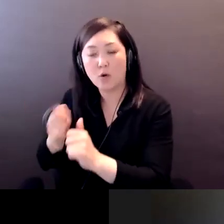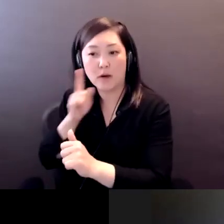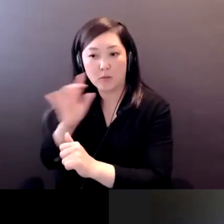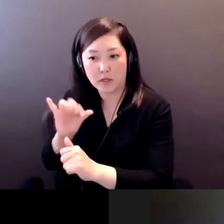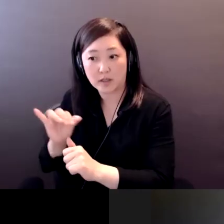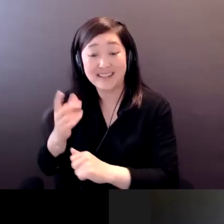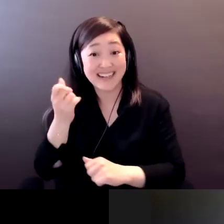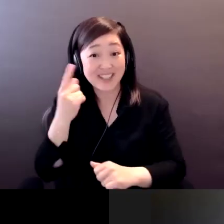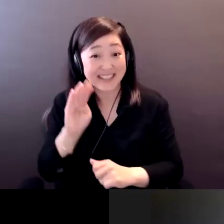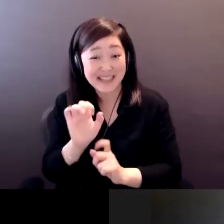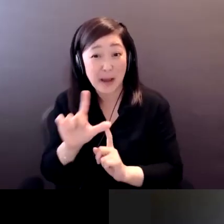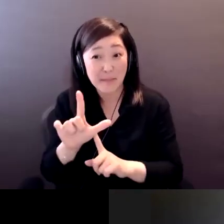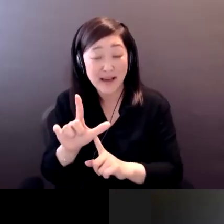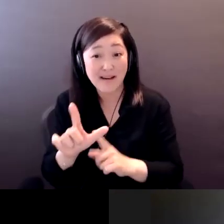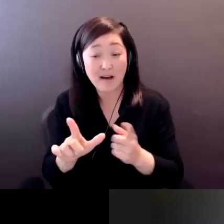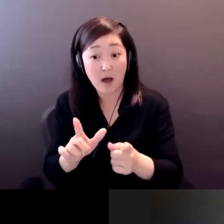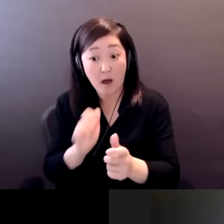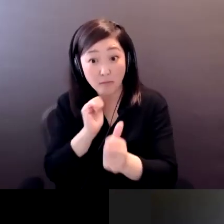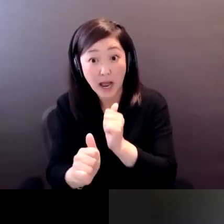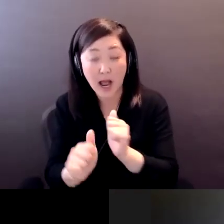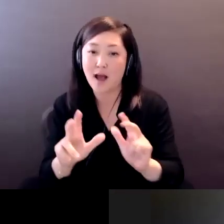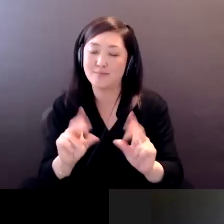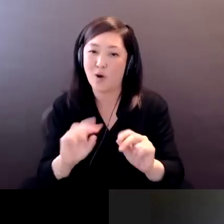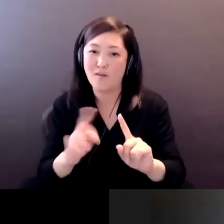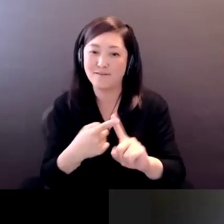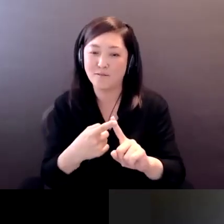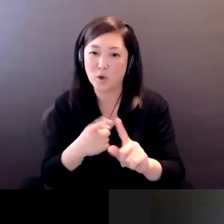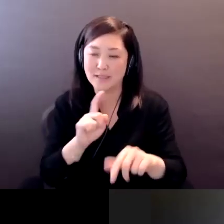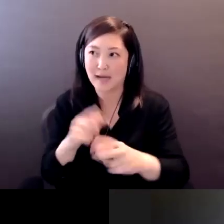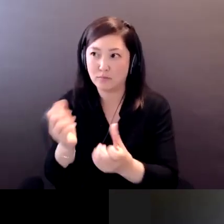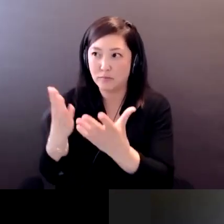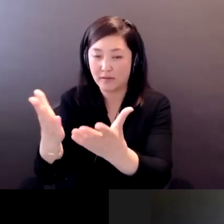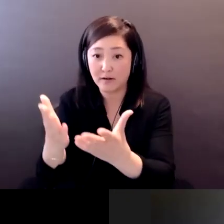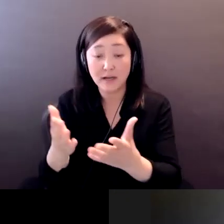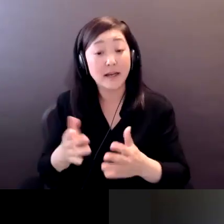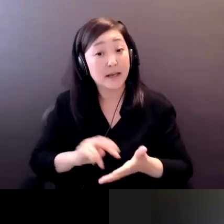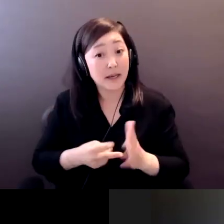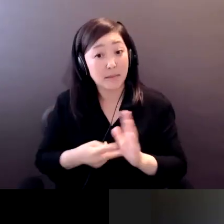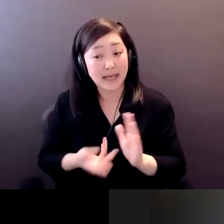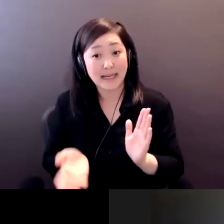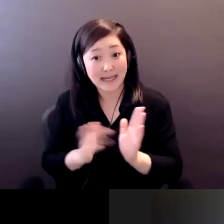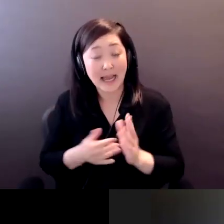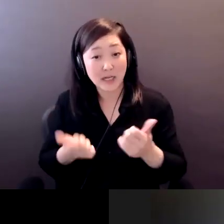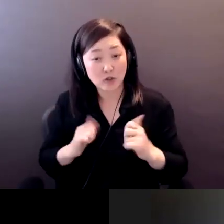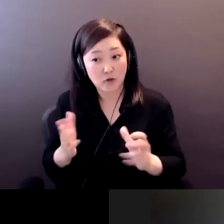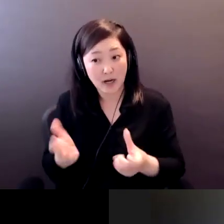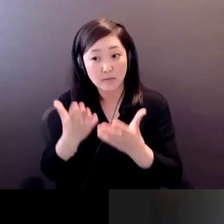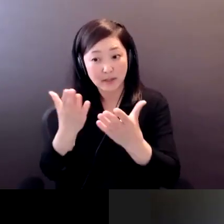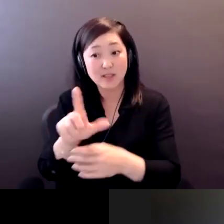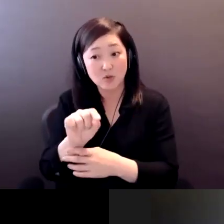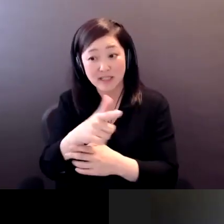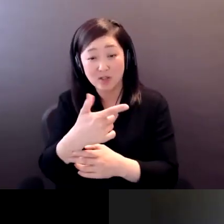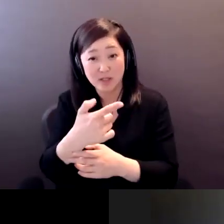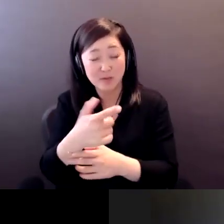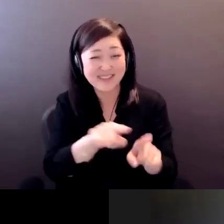not proceed beyond first reading. He tried again in 2021 with a substantially similar